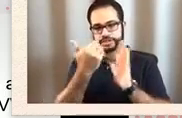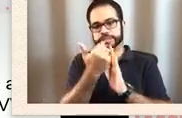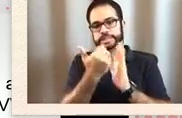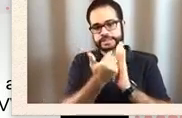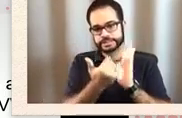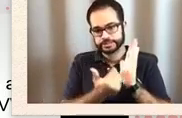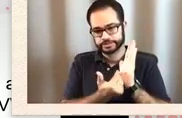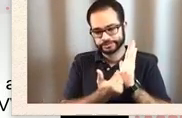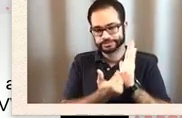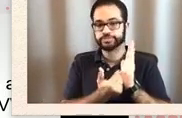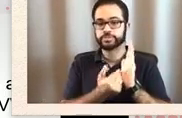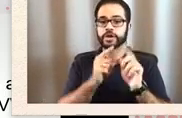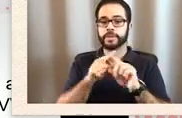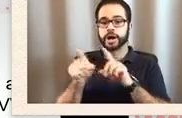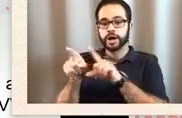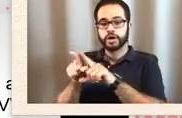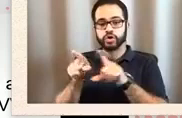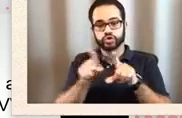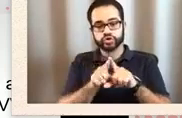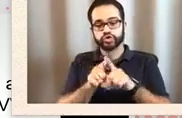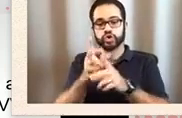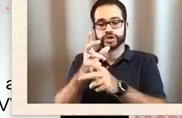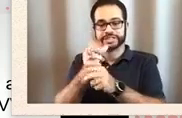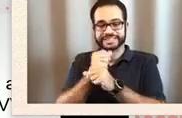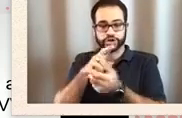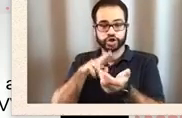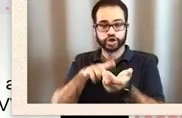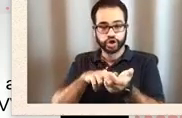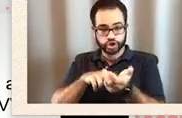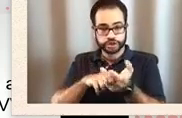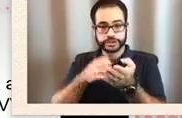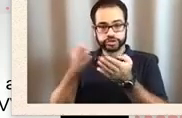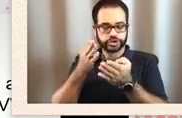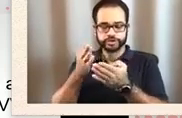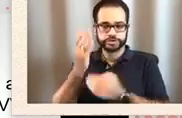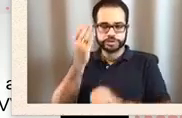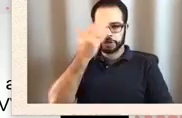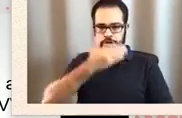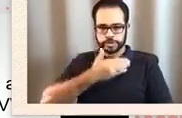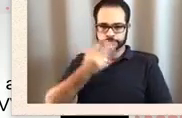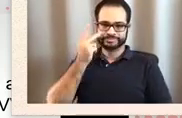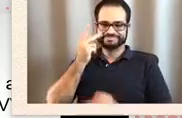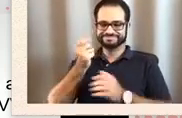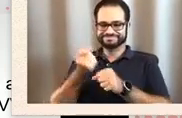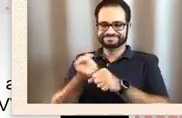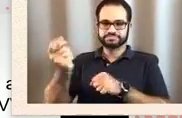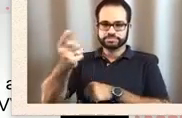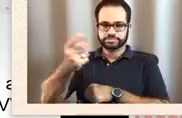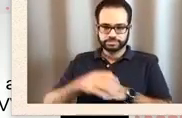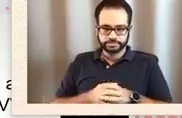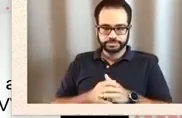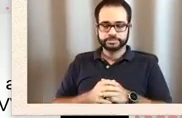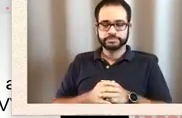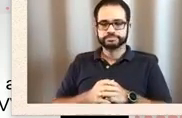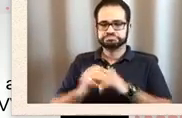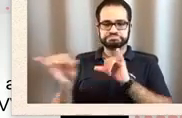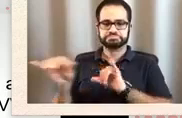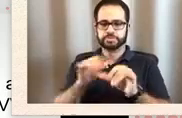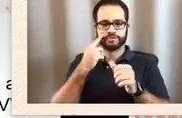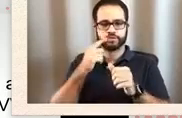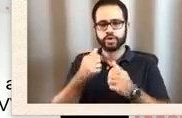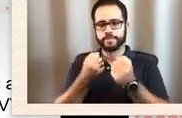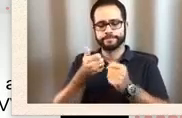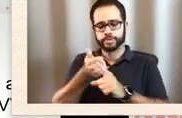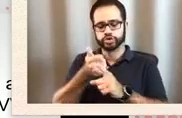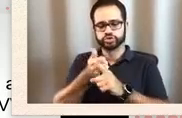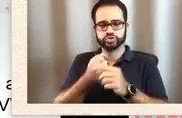if you also receive nursing services, they won't see that until next year. Likewise, for our personal supports providers and for